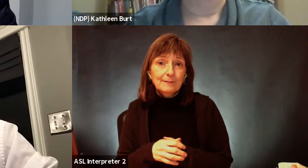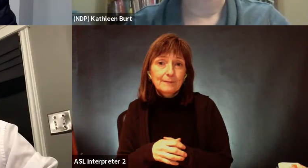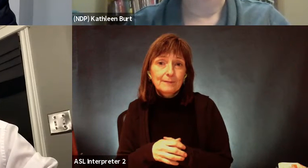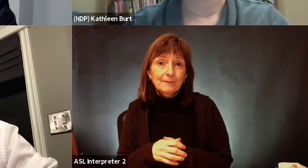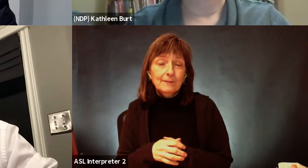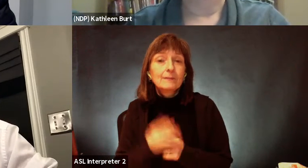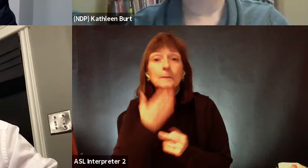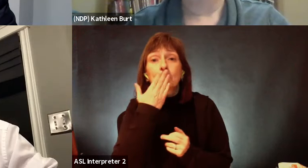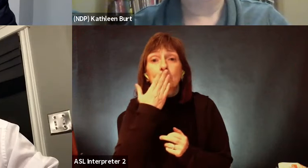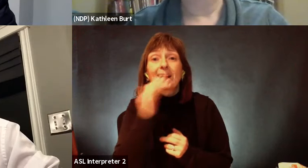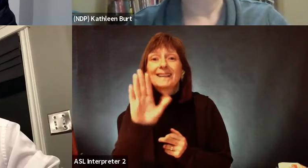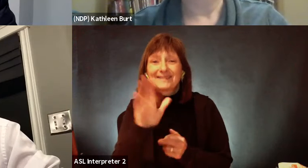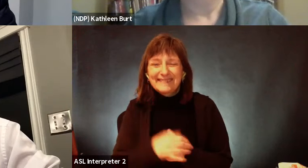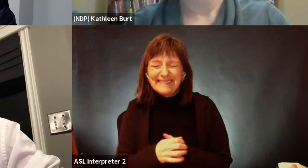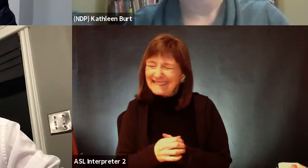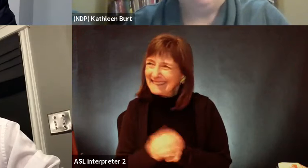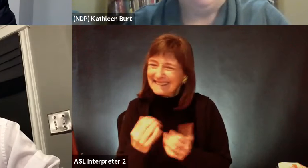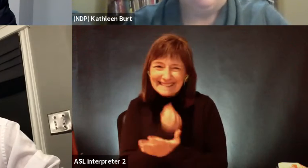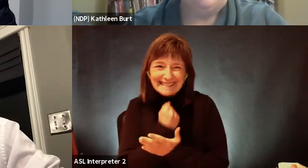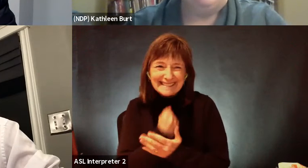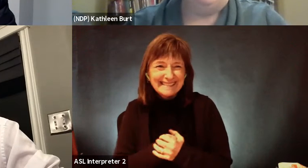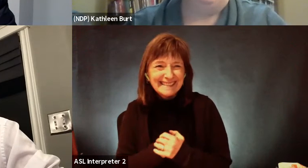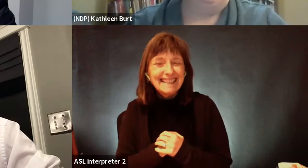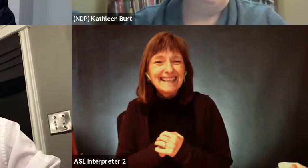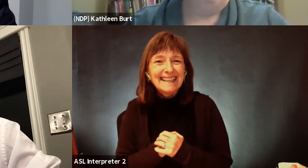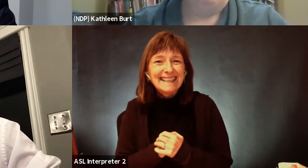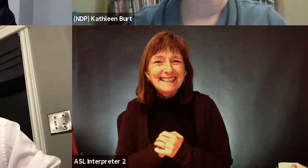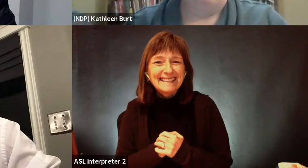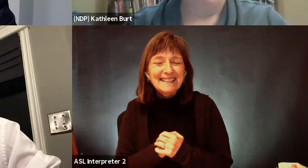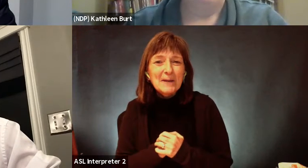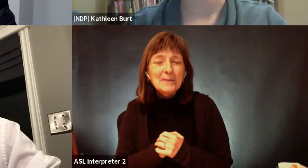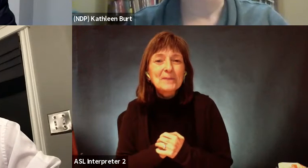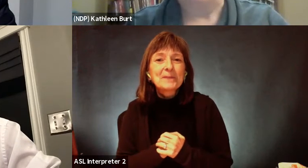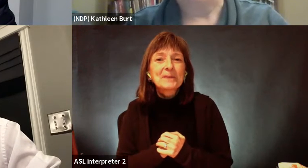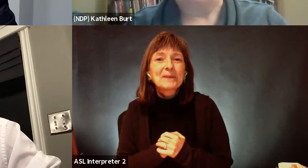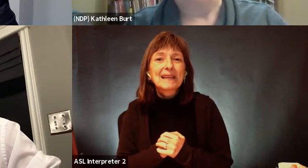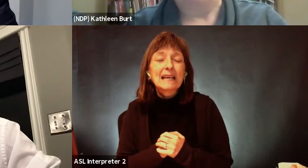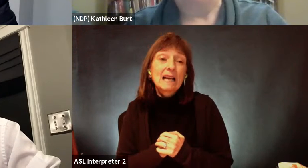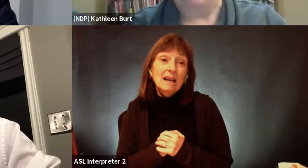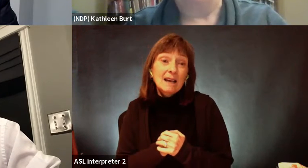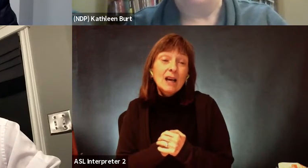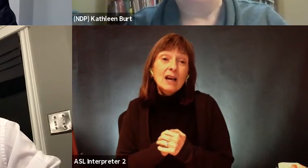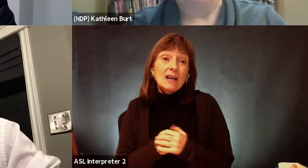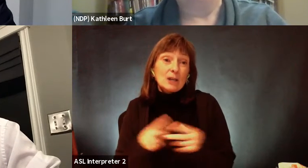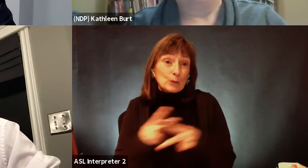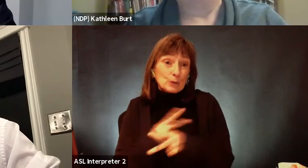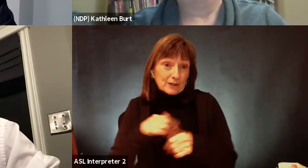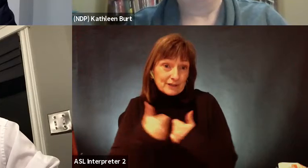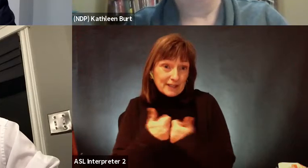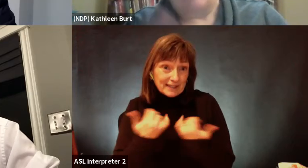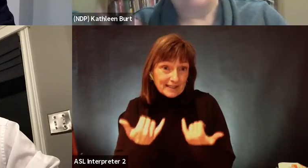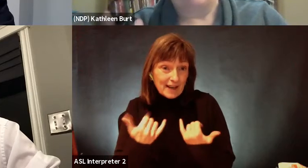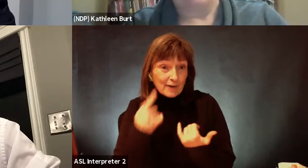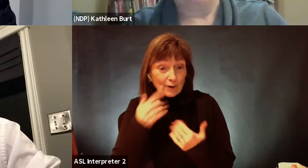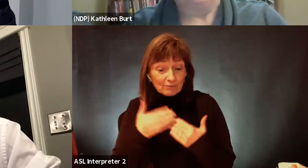Oh, you're on mute, Kathleen. I'm on mute. Go ahead. Well, obviously the biggest challenge we have now and into the next year,